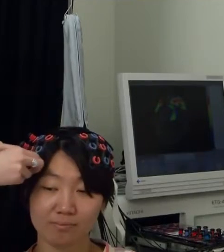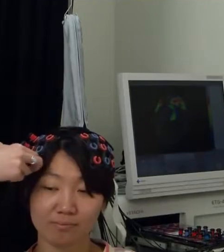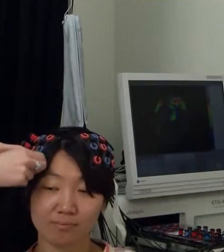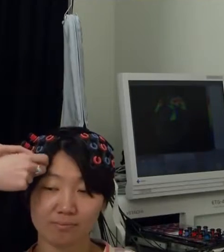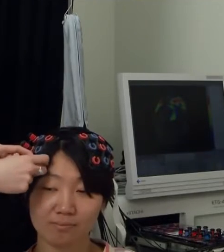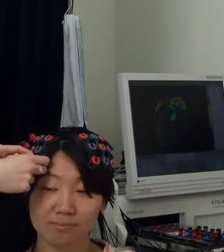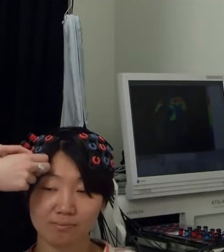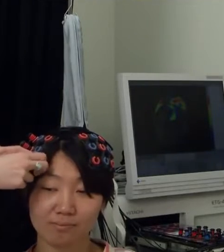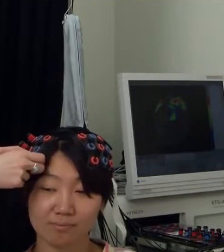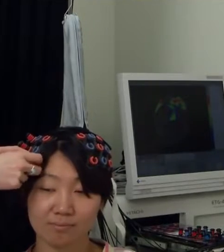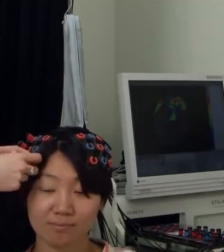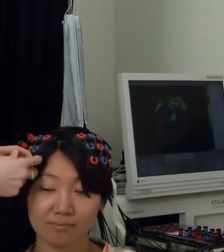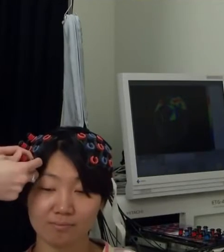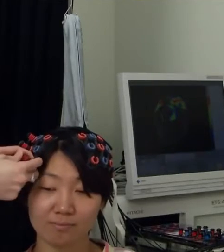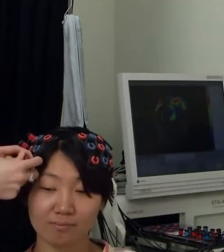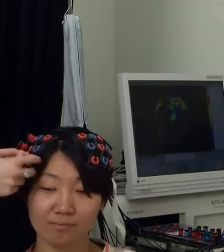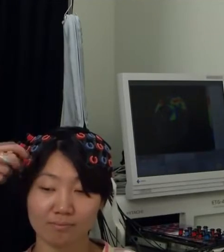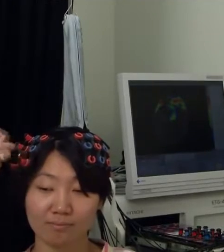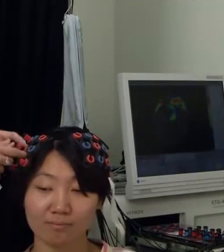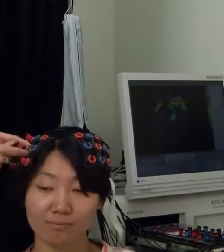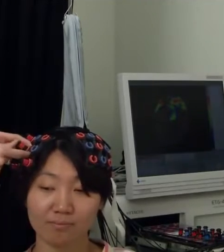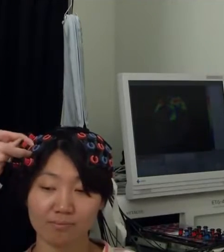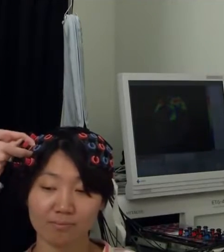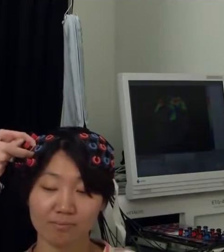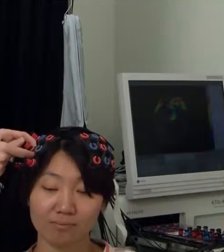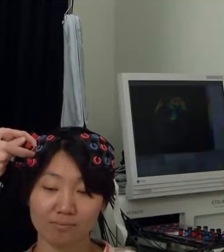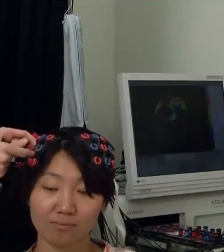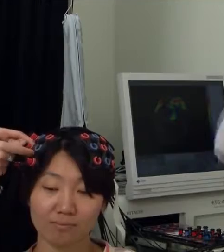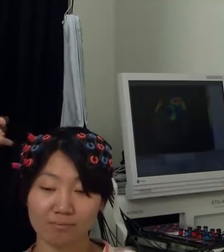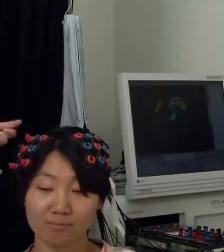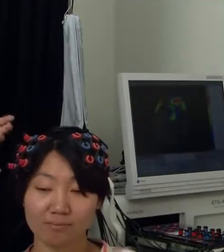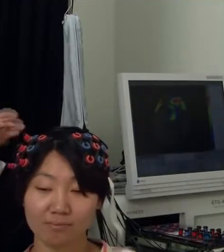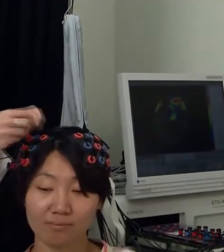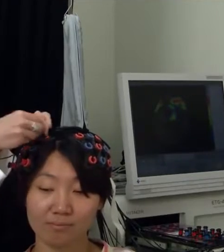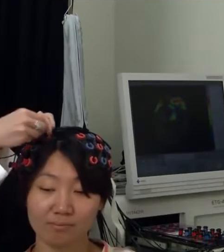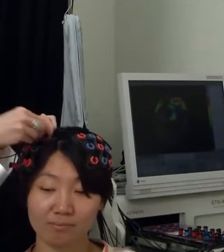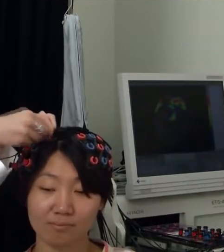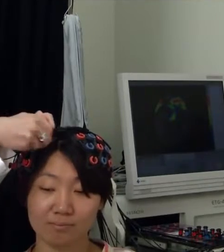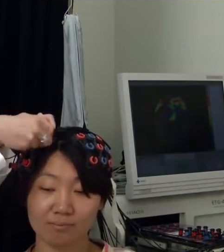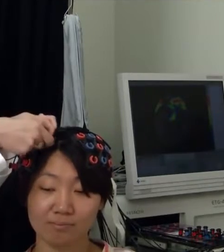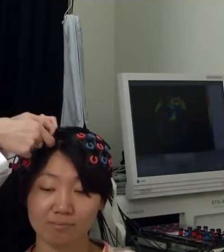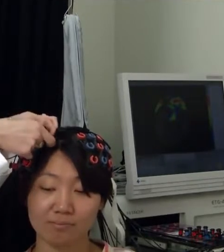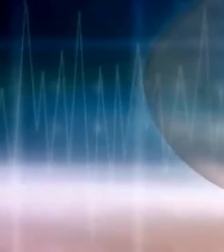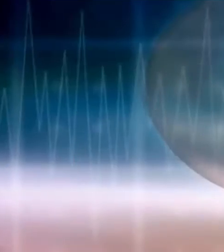movements. Also, the FNIRS helps us study how two people interact with one another at the same time.